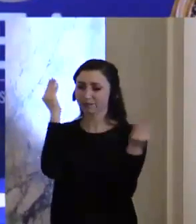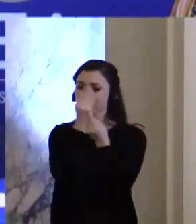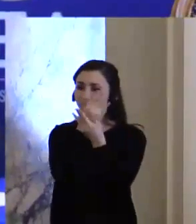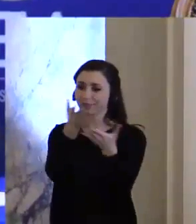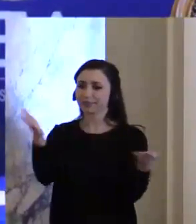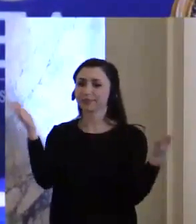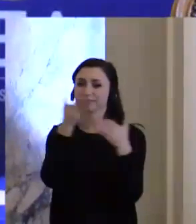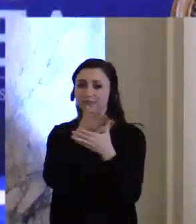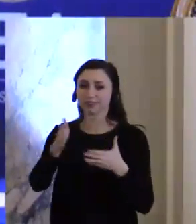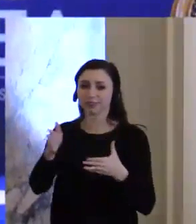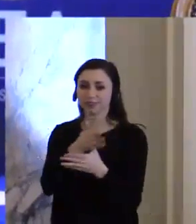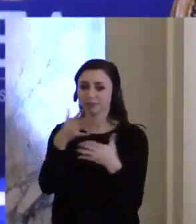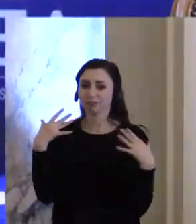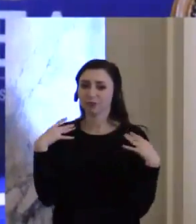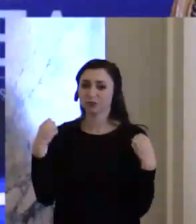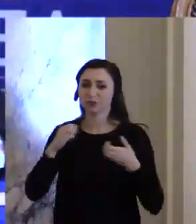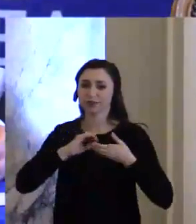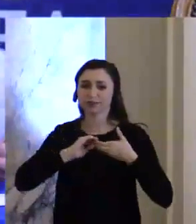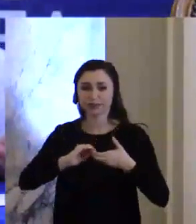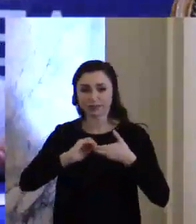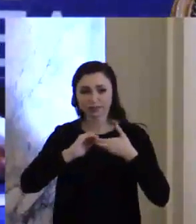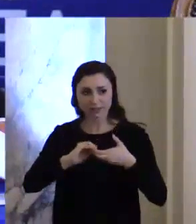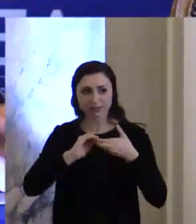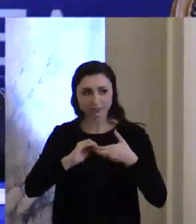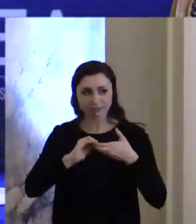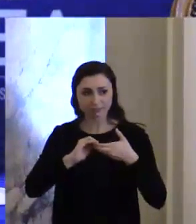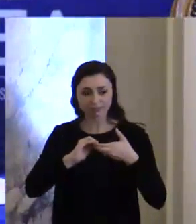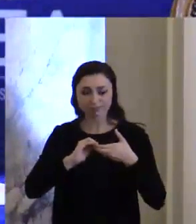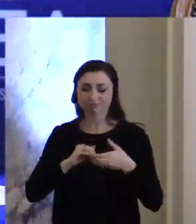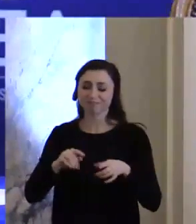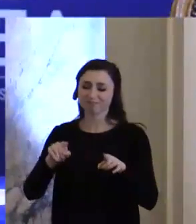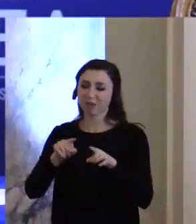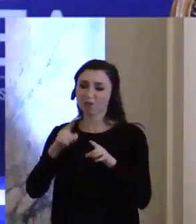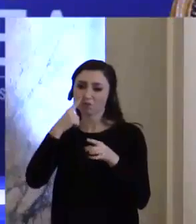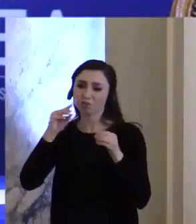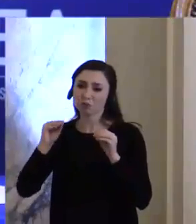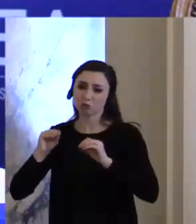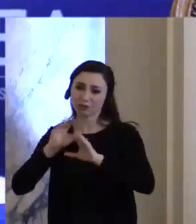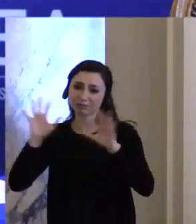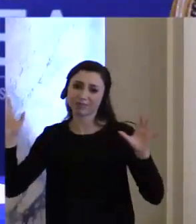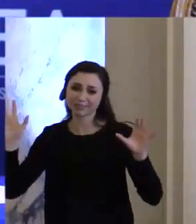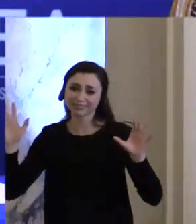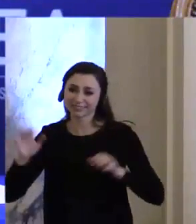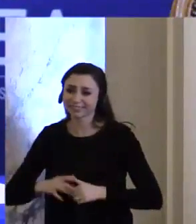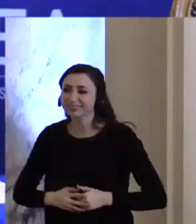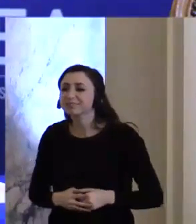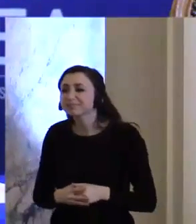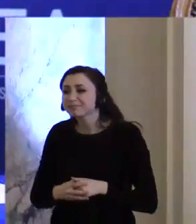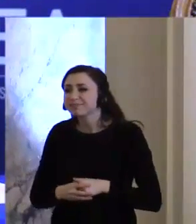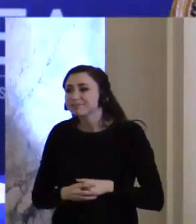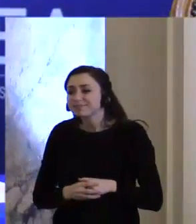for strengthening these relations and in the spirit of transparency. In this